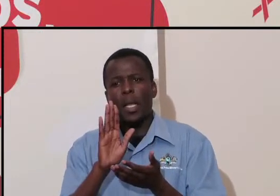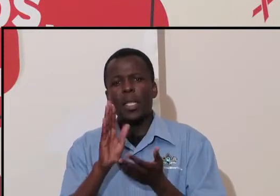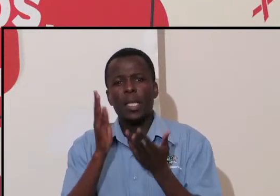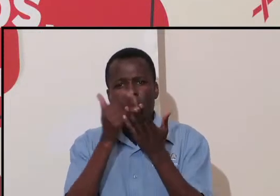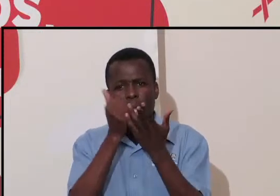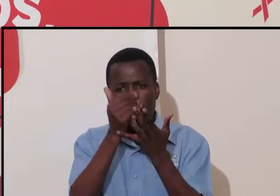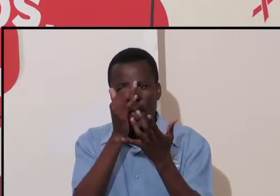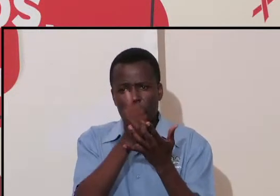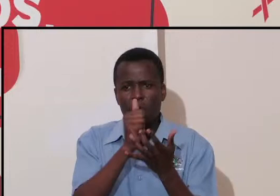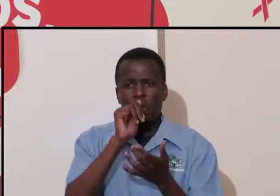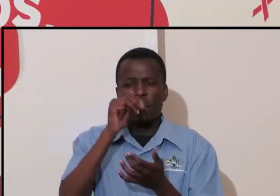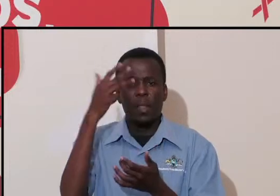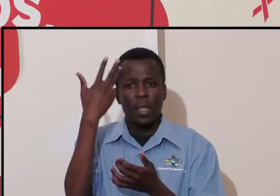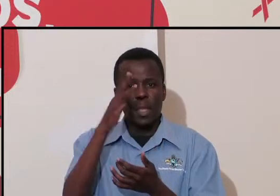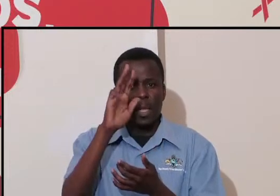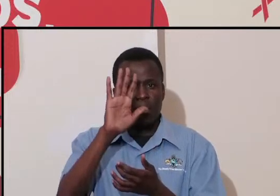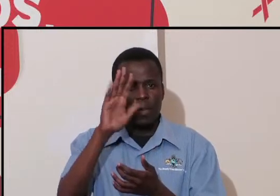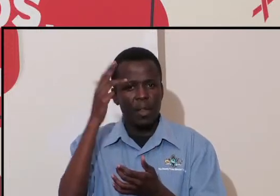populations across the board.